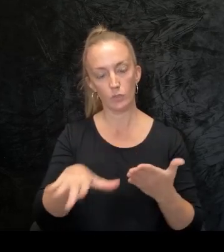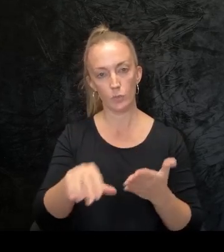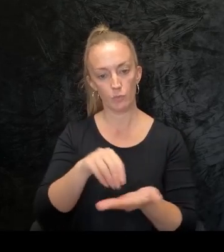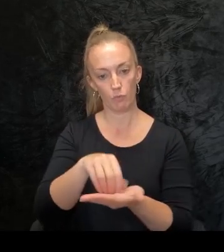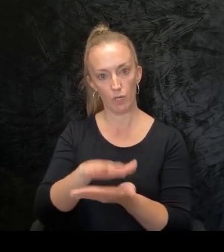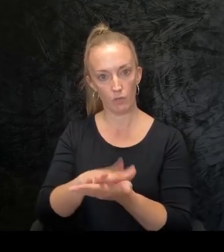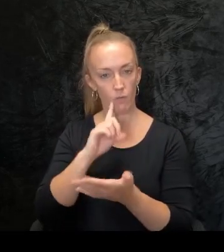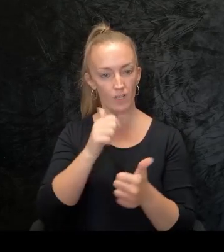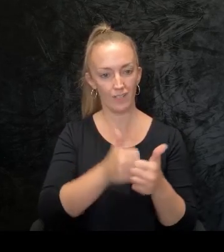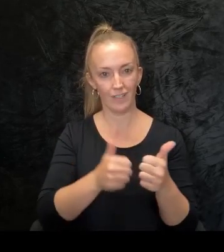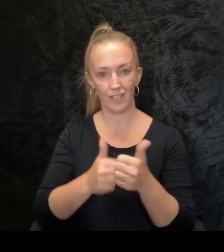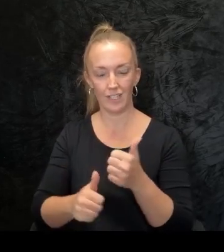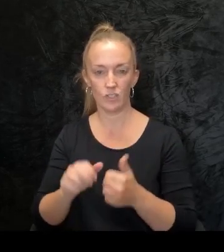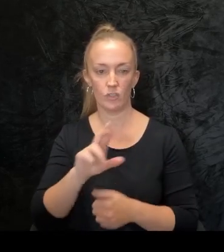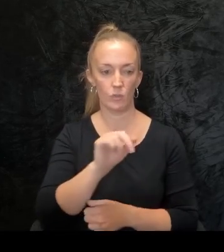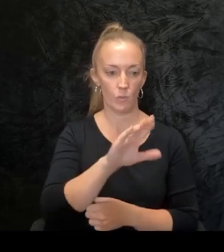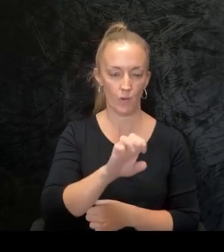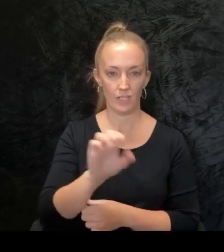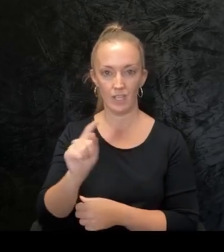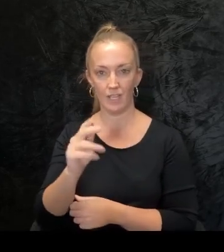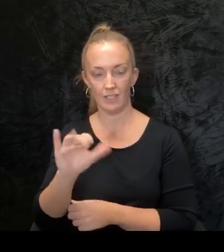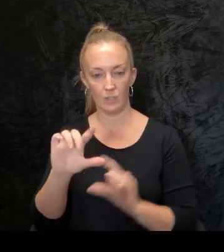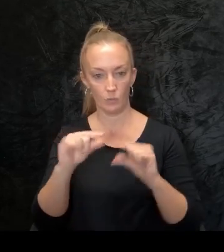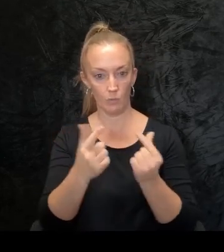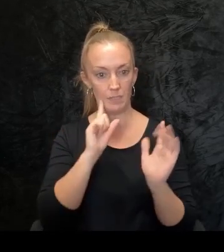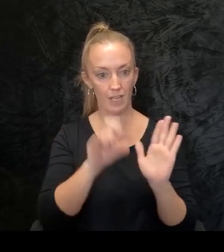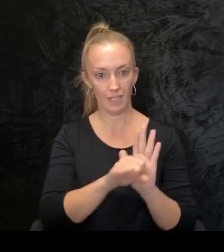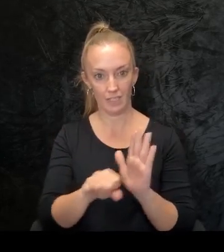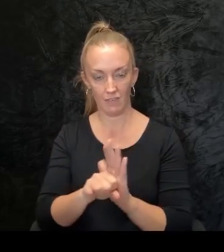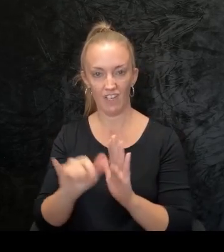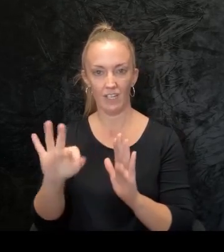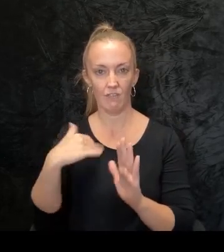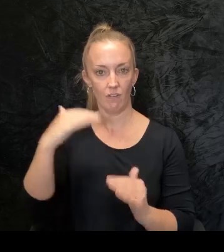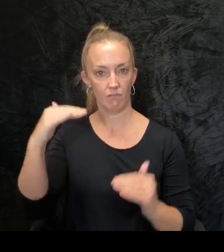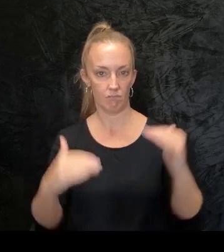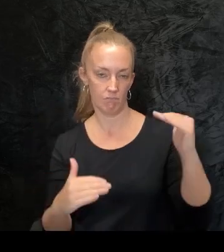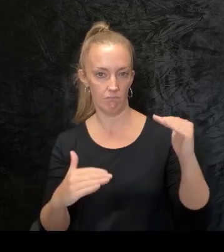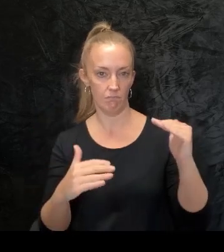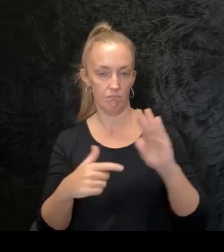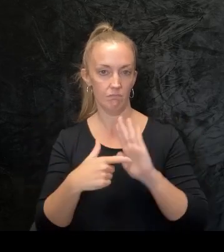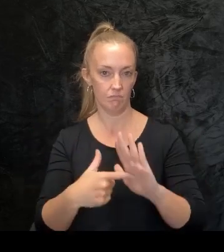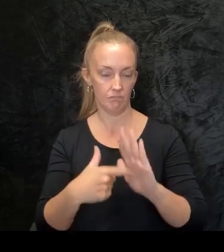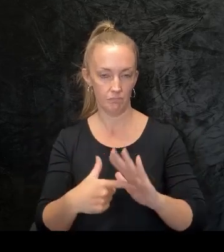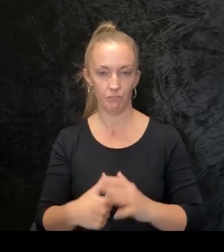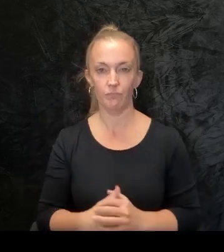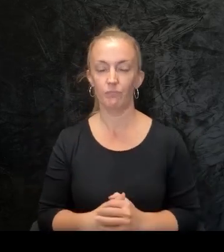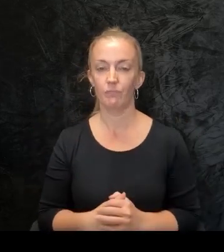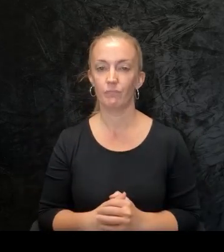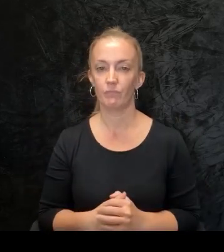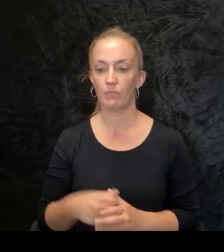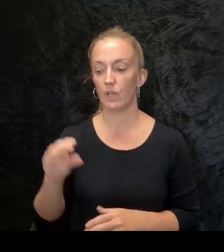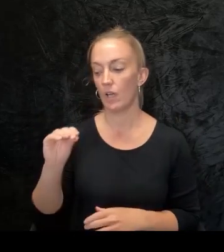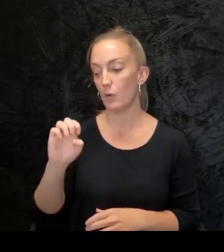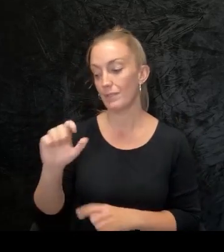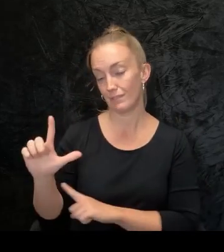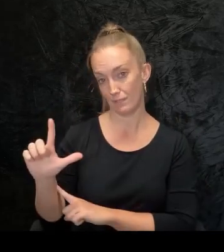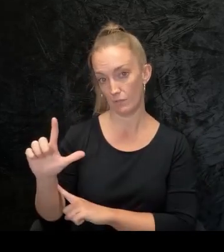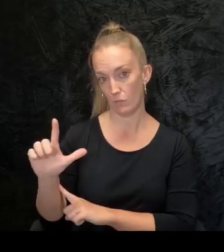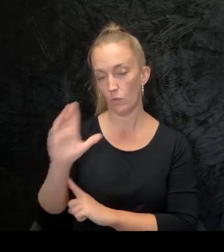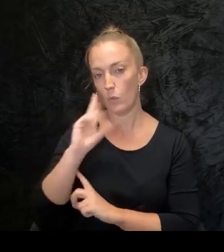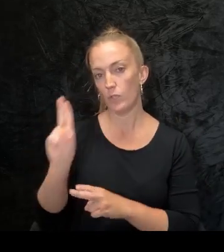and ethnic groups identified with a disproportionate representation. The OSEAL uses